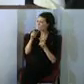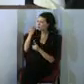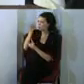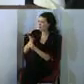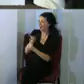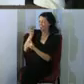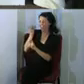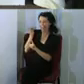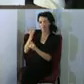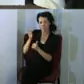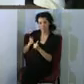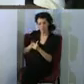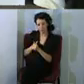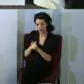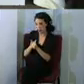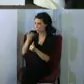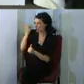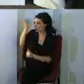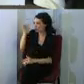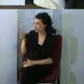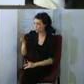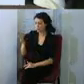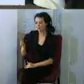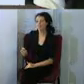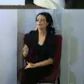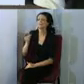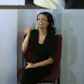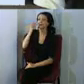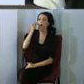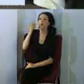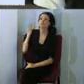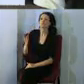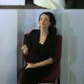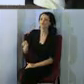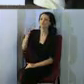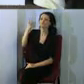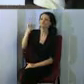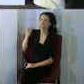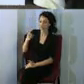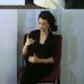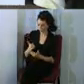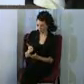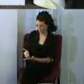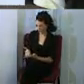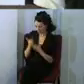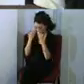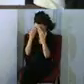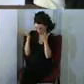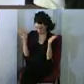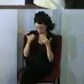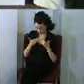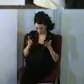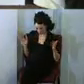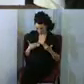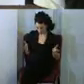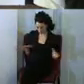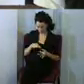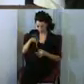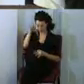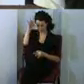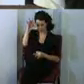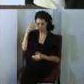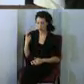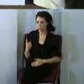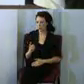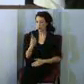For it is in following you that we come to know you. So help us now to open ourselves, mind, body, and spirit, to that